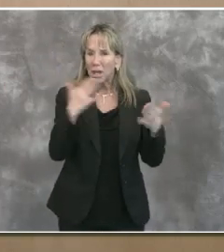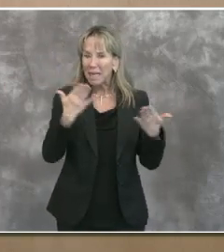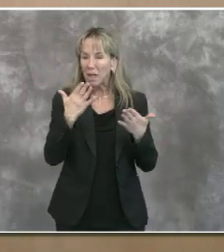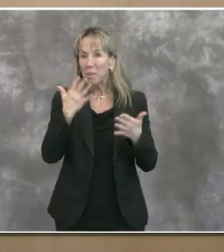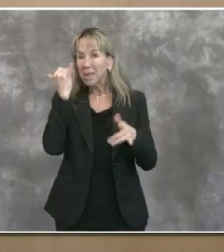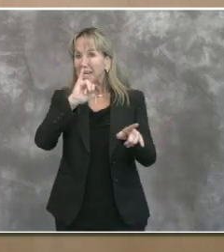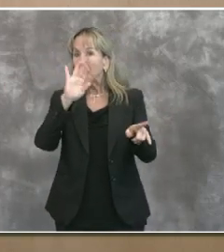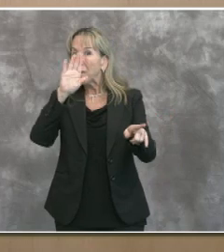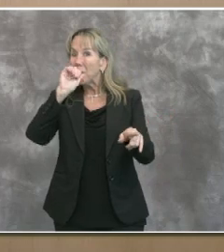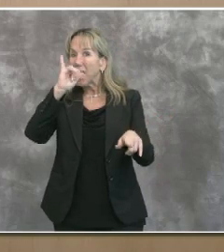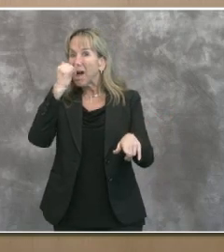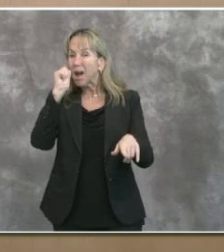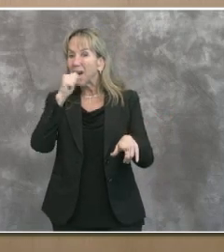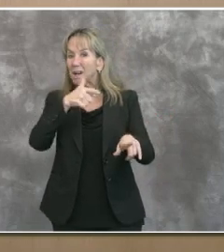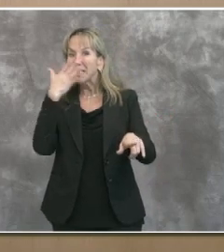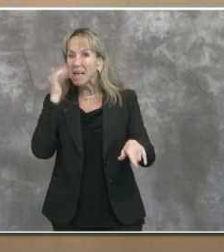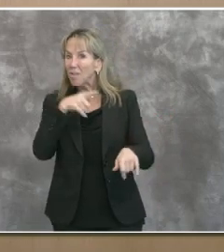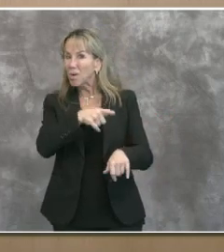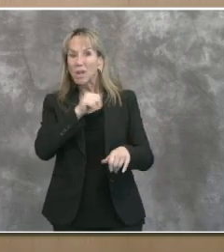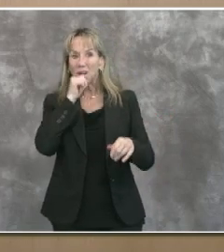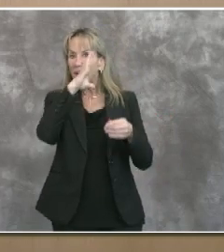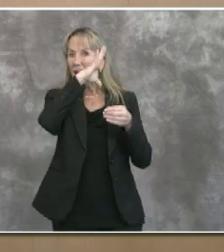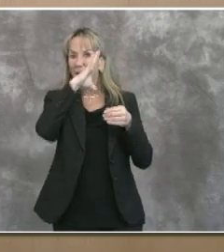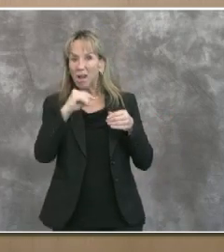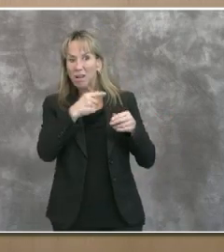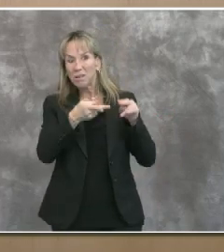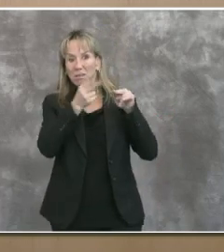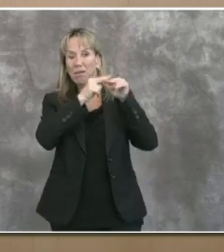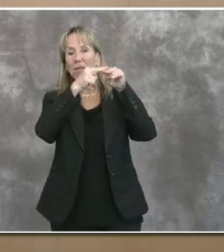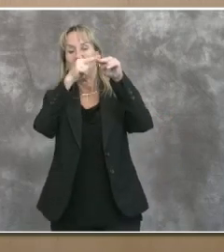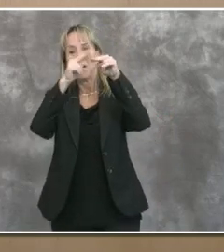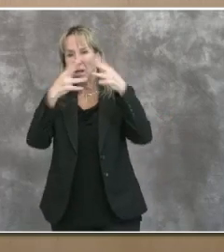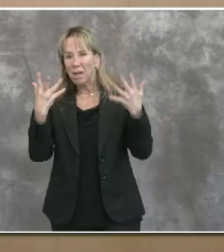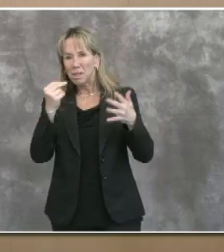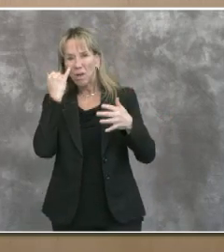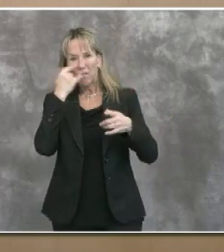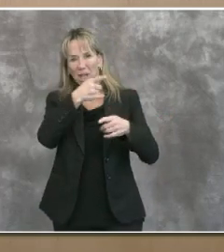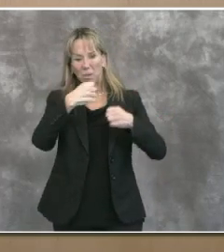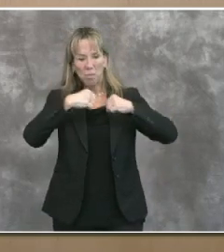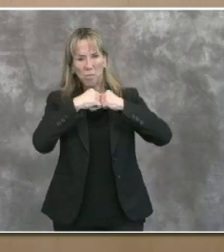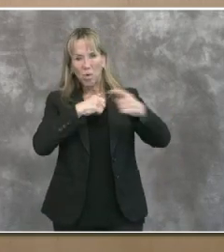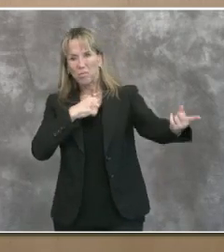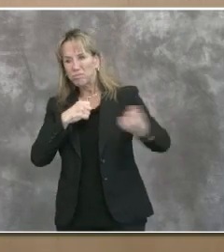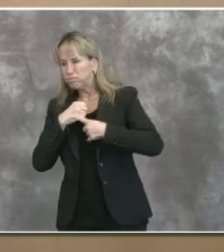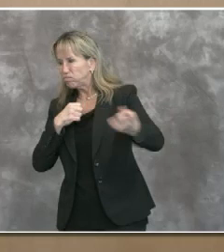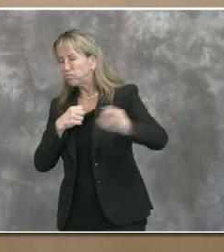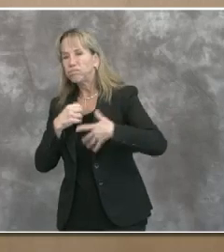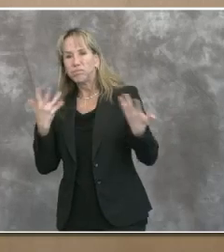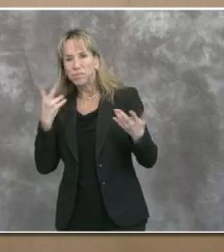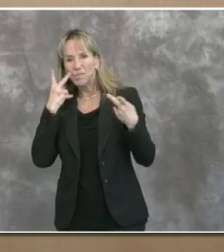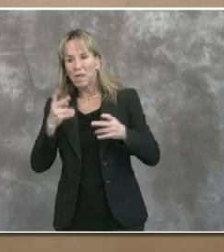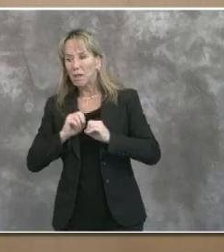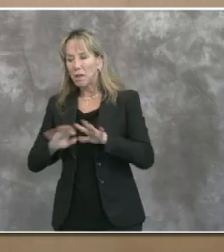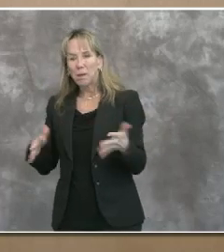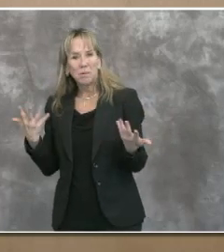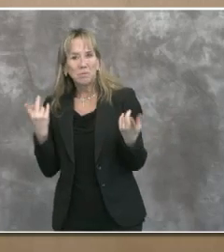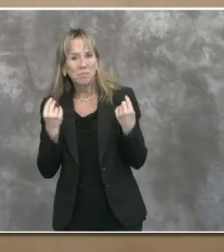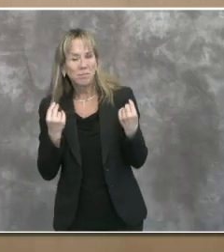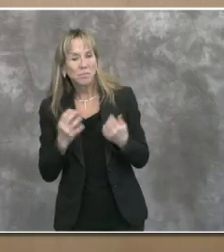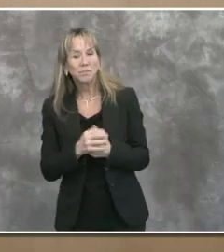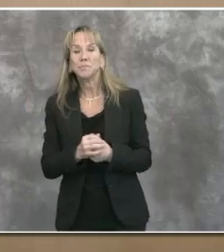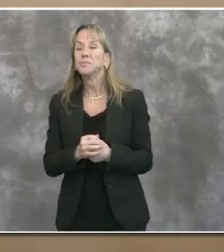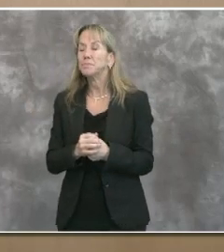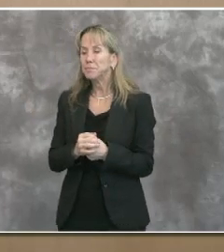how will the county react to the idea of reopening the border and coming back to business? Well, first, I'd like to point out the fact that